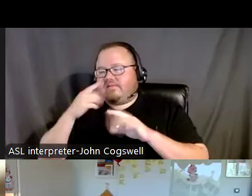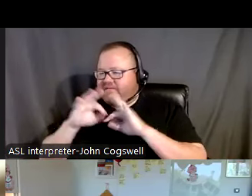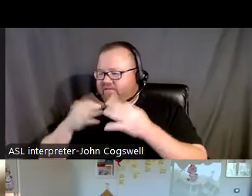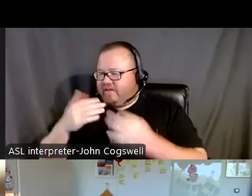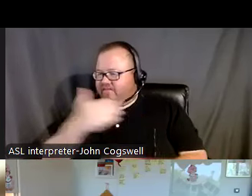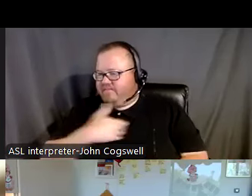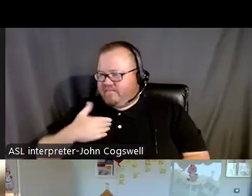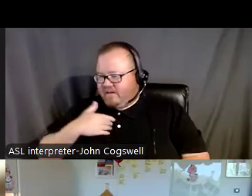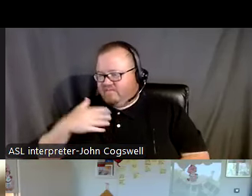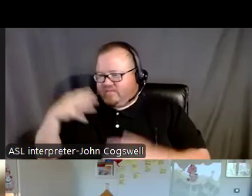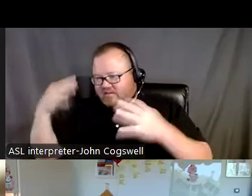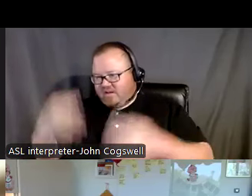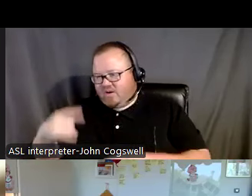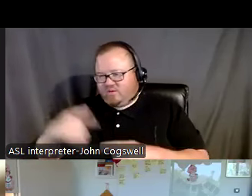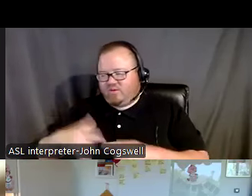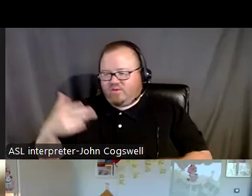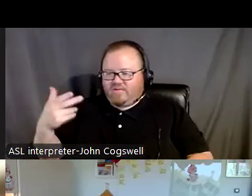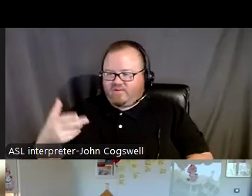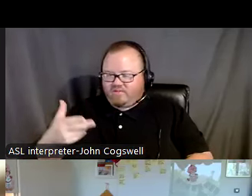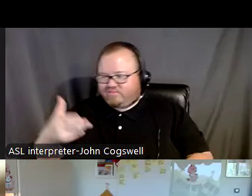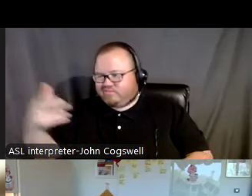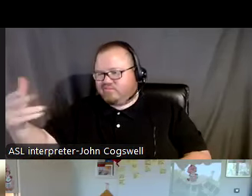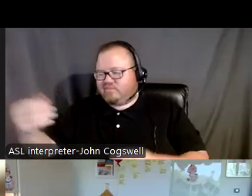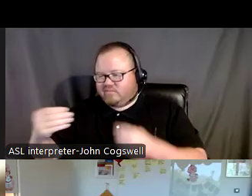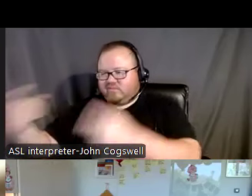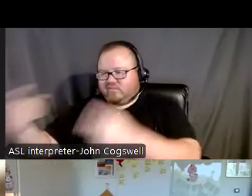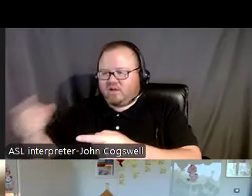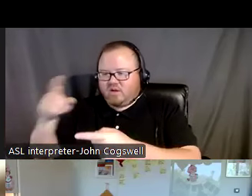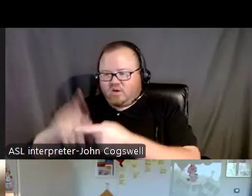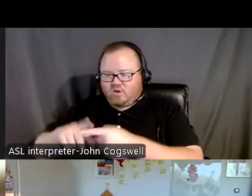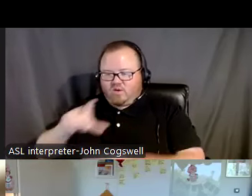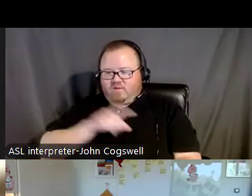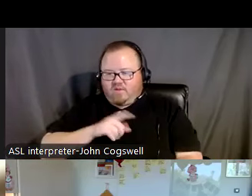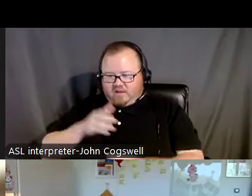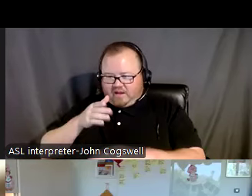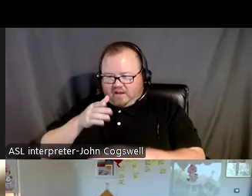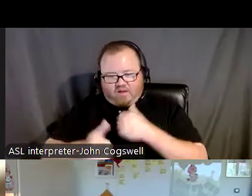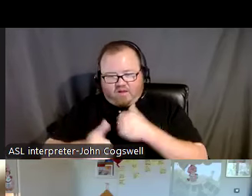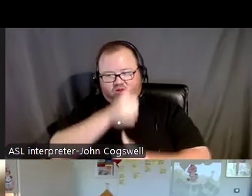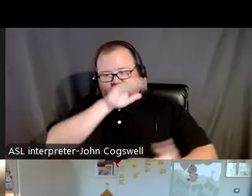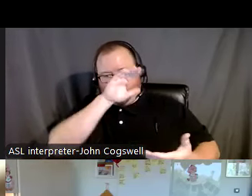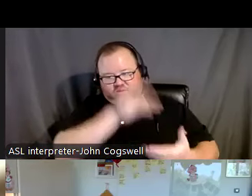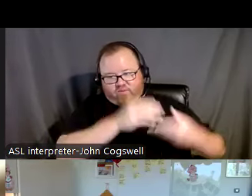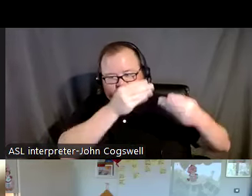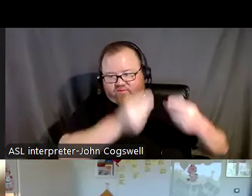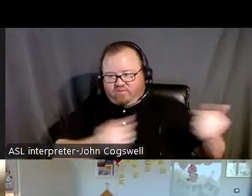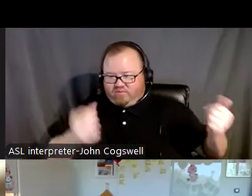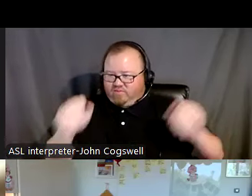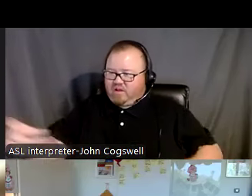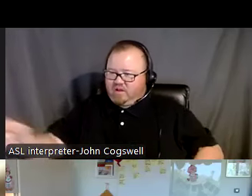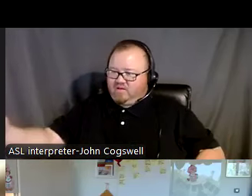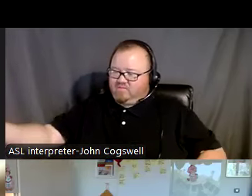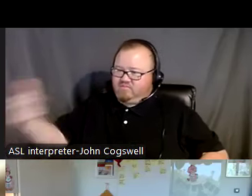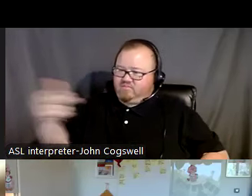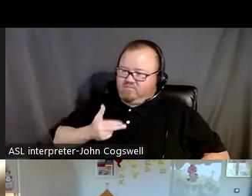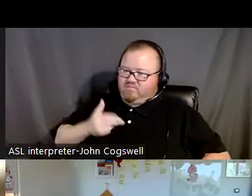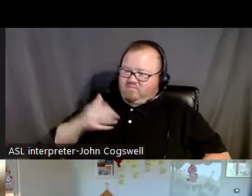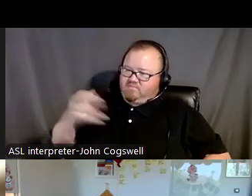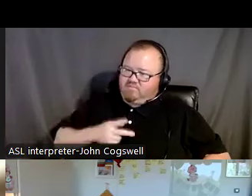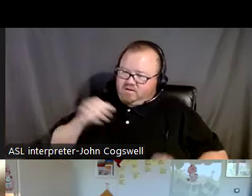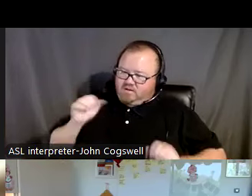turn a firearm into law enforcement, are they able to get it back after the threat is over? So that one